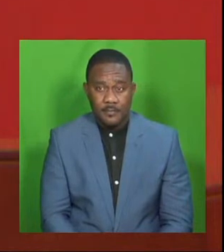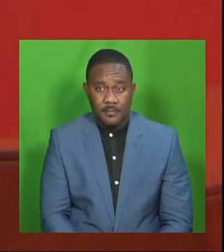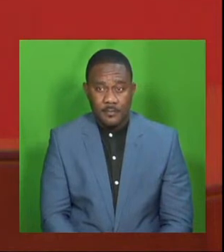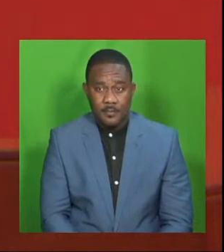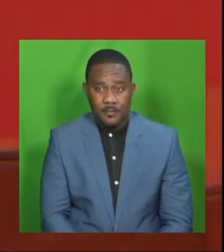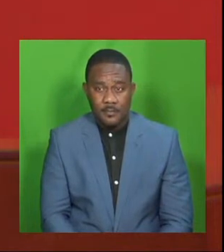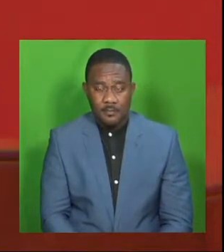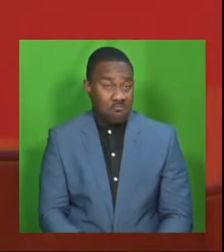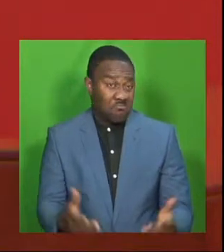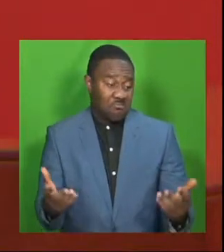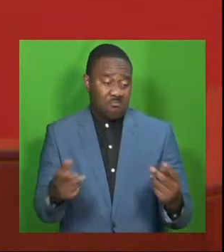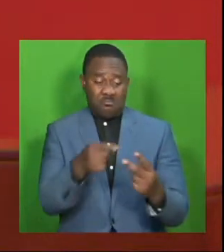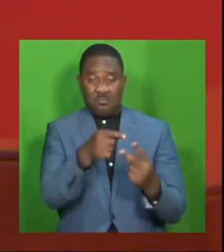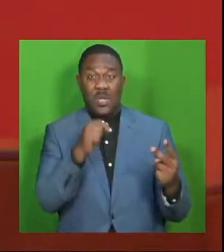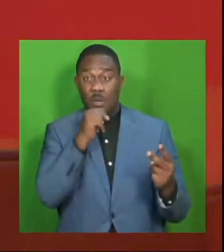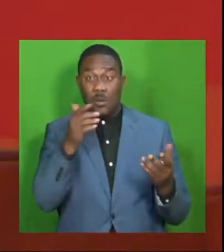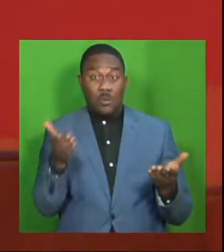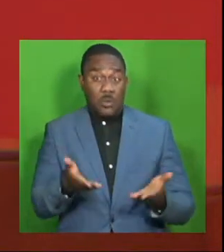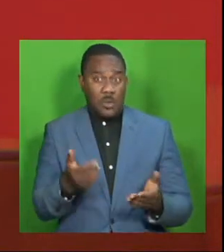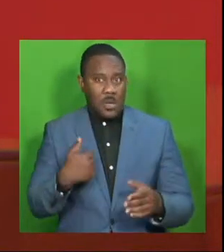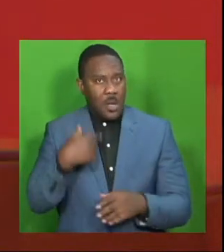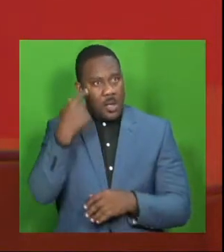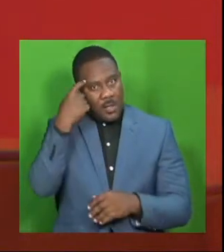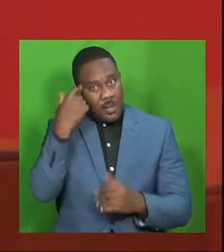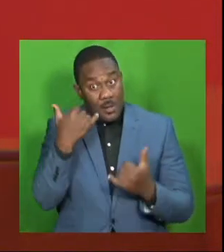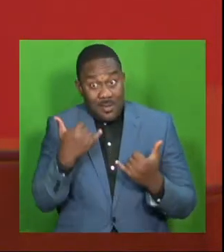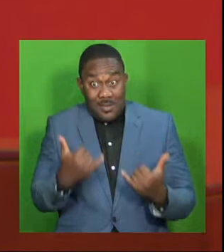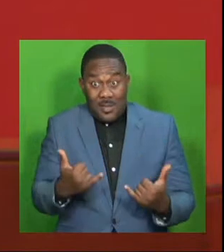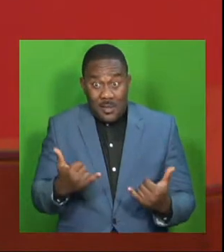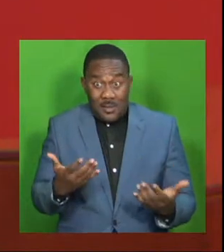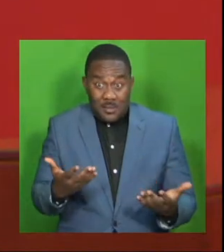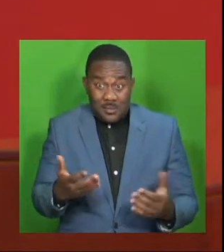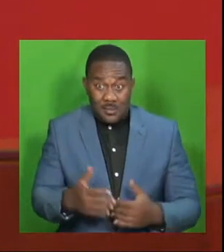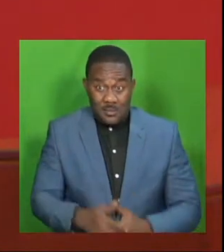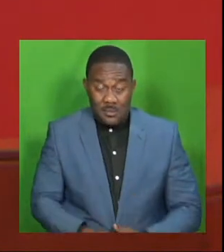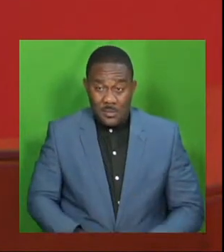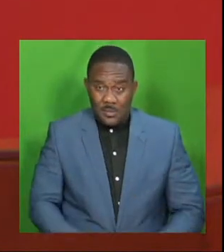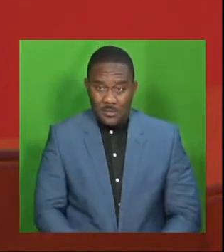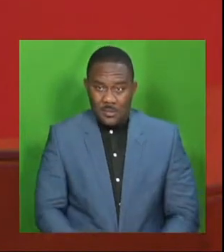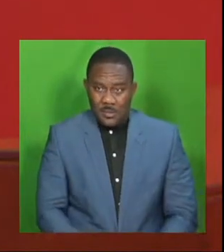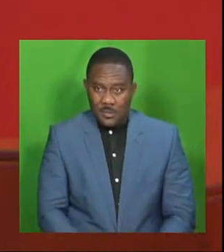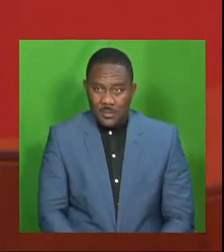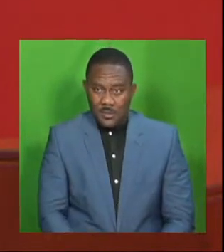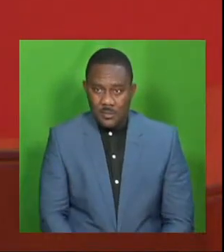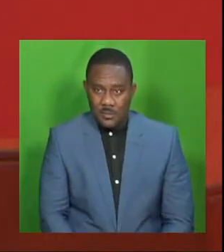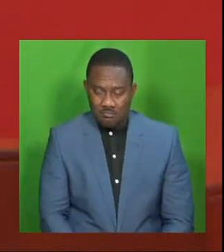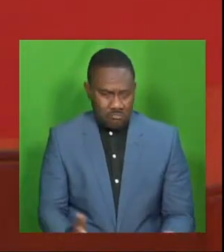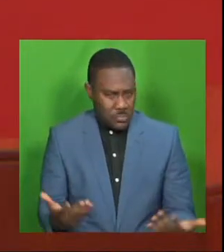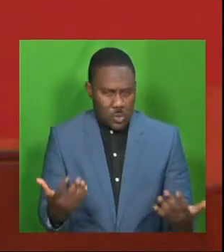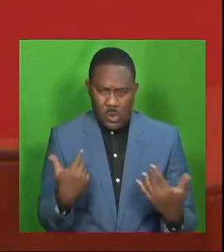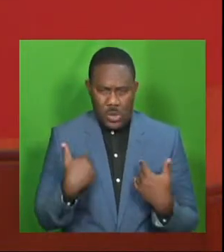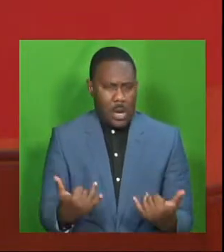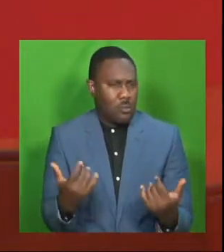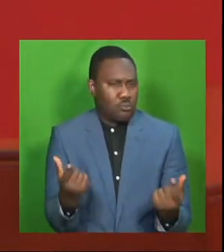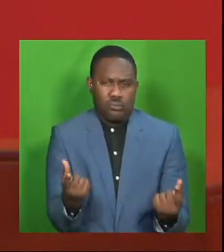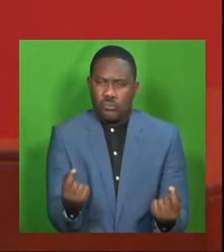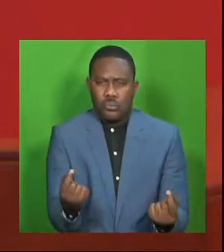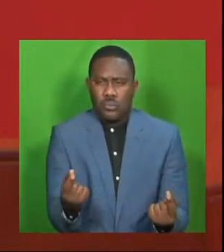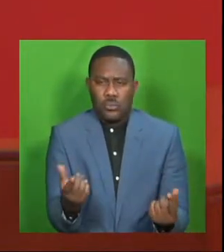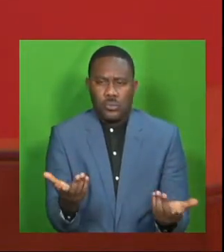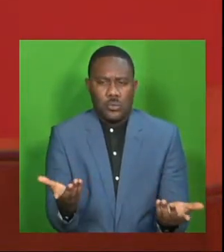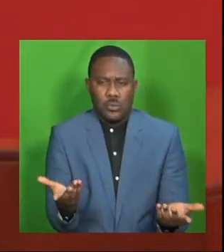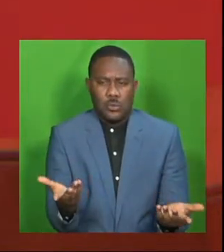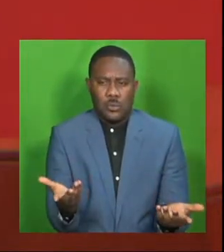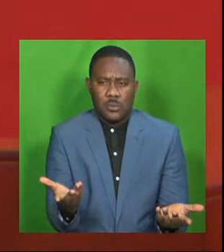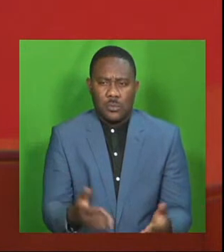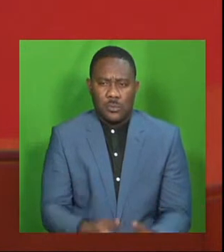Anyway, if they are not around, then let me come to leadership for any indications.